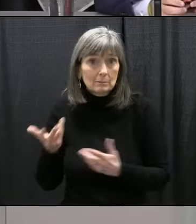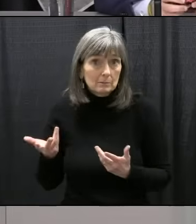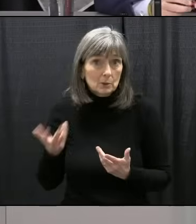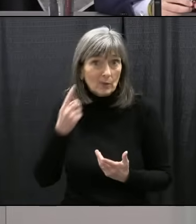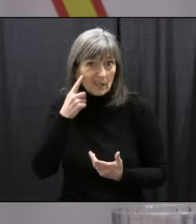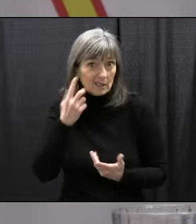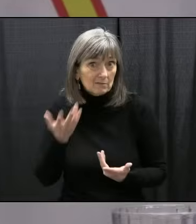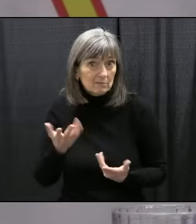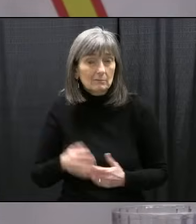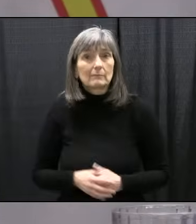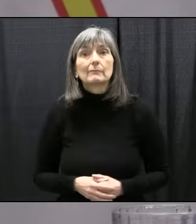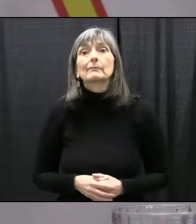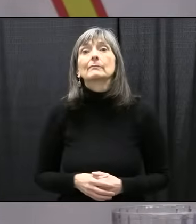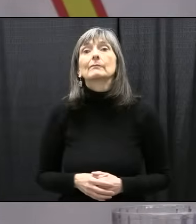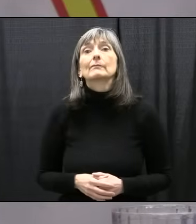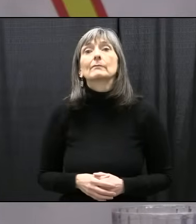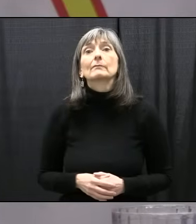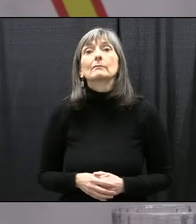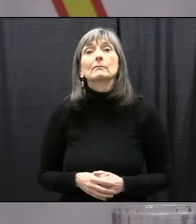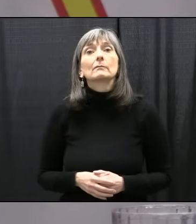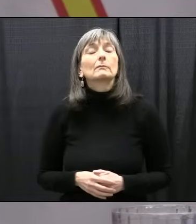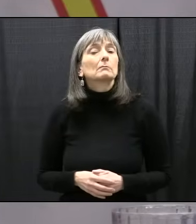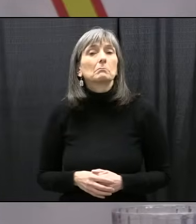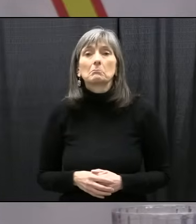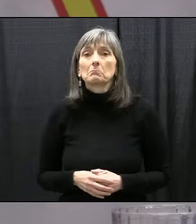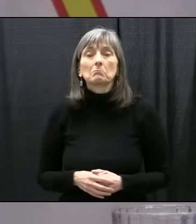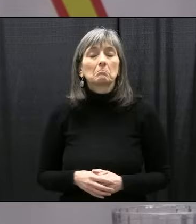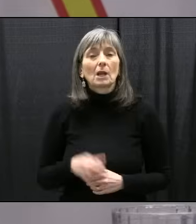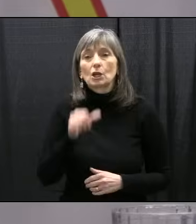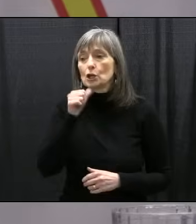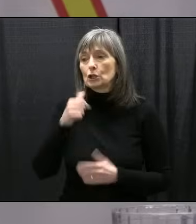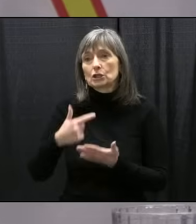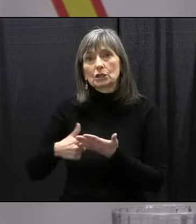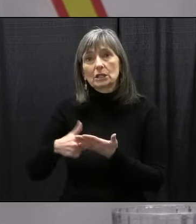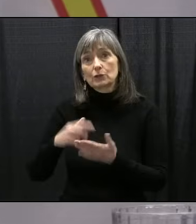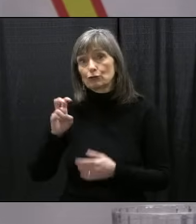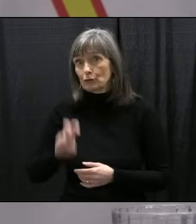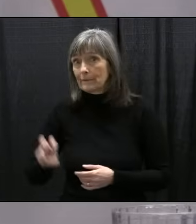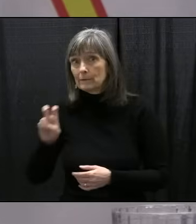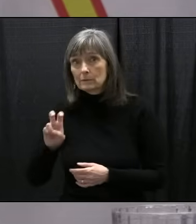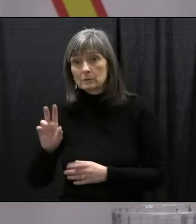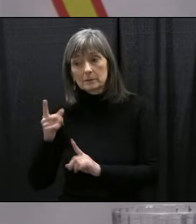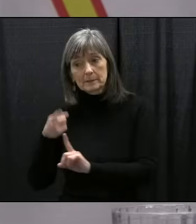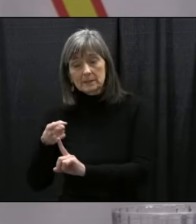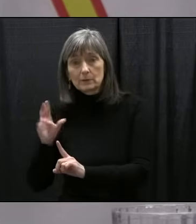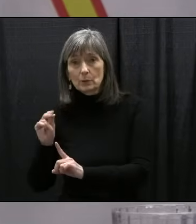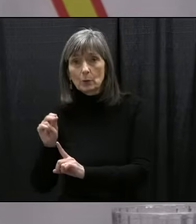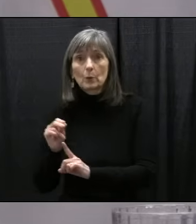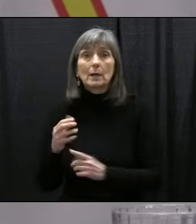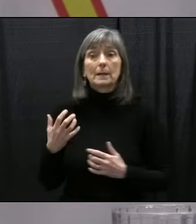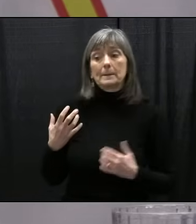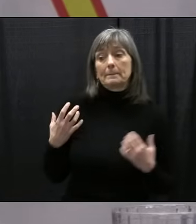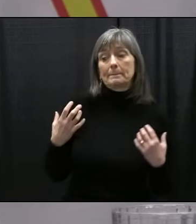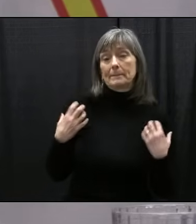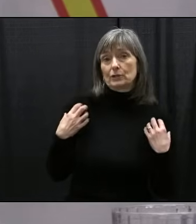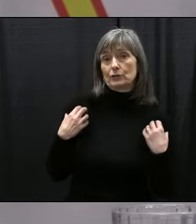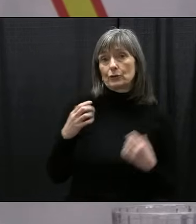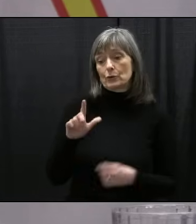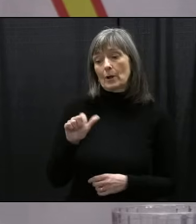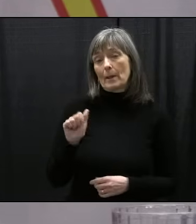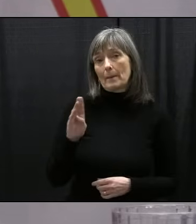matter? I haven't had any conversations around travel restrictions. I have chatted with Minister LeBlanc